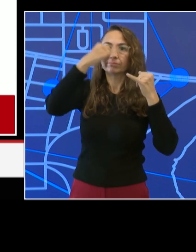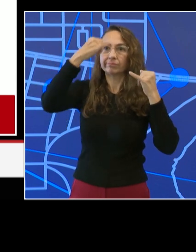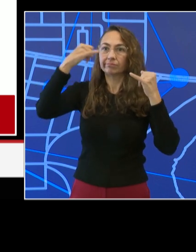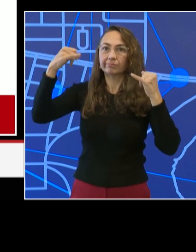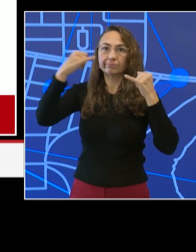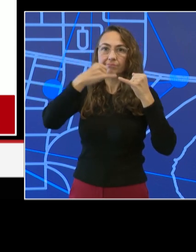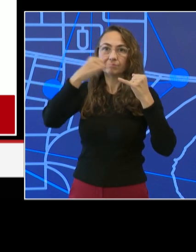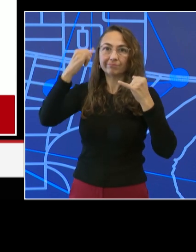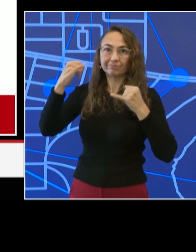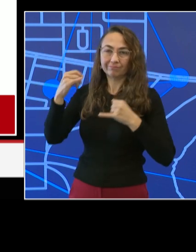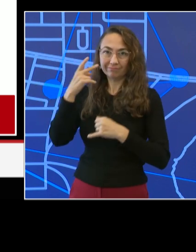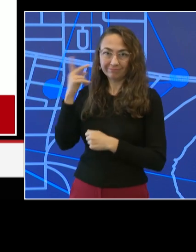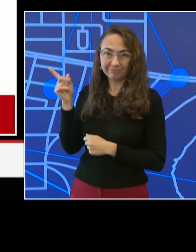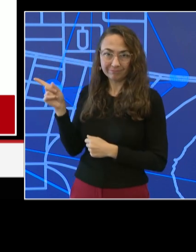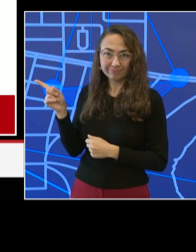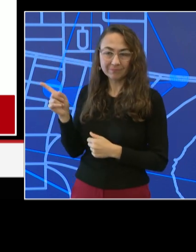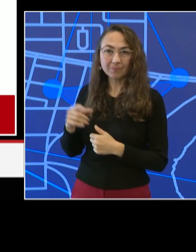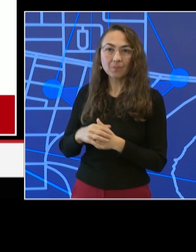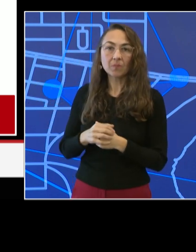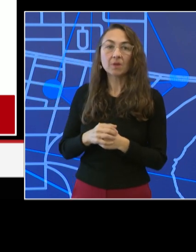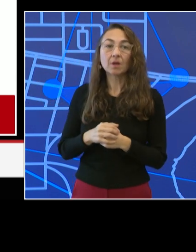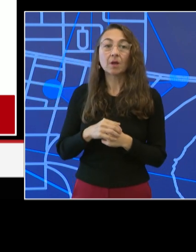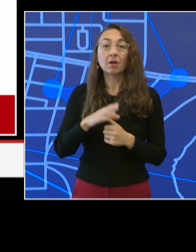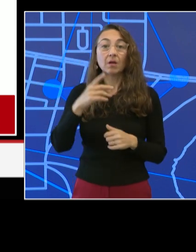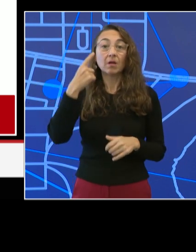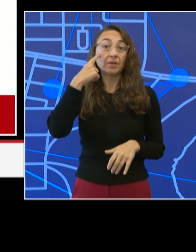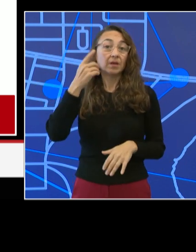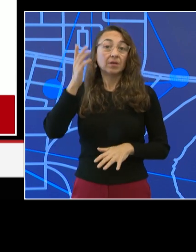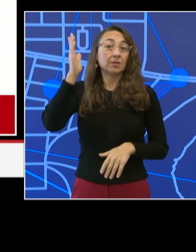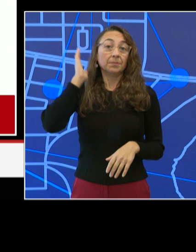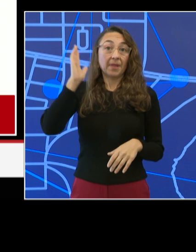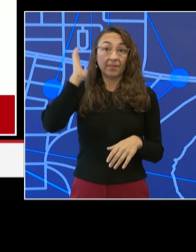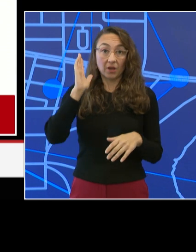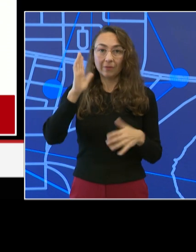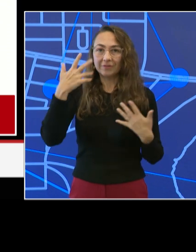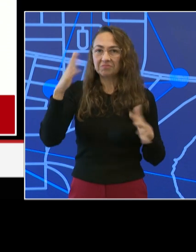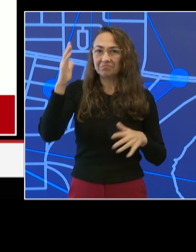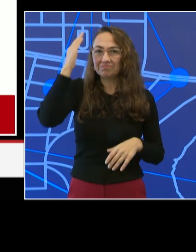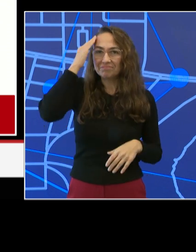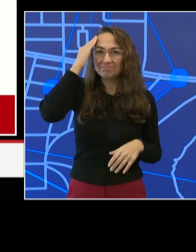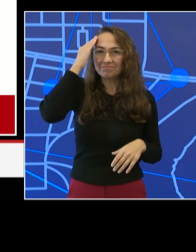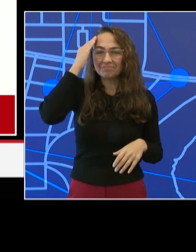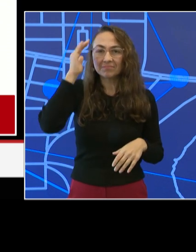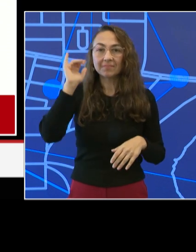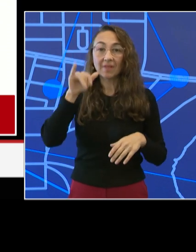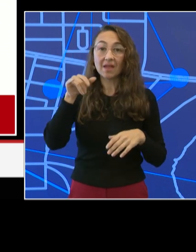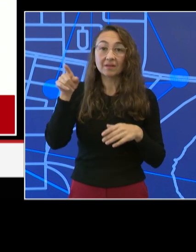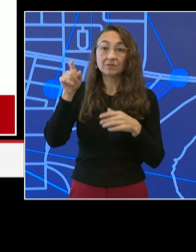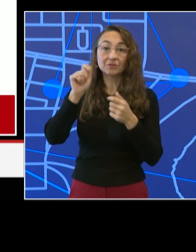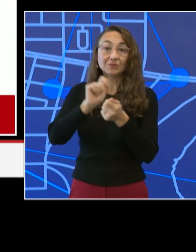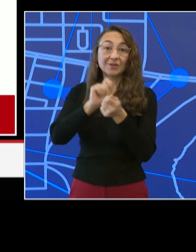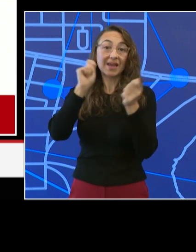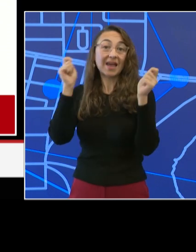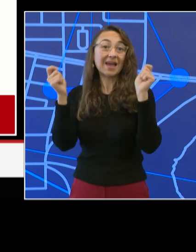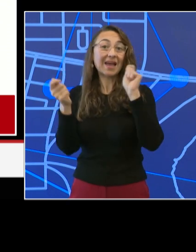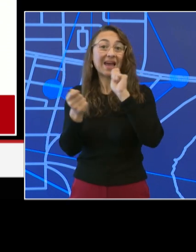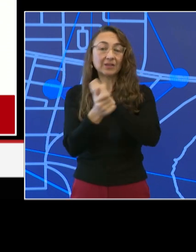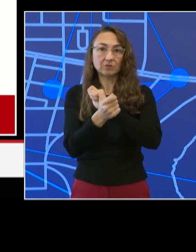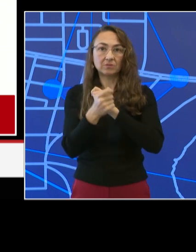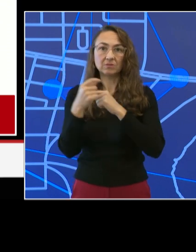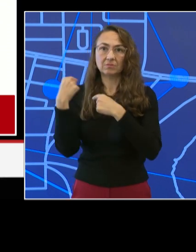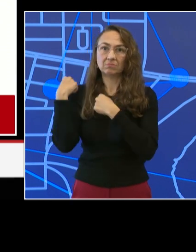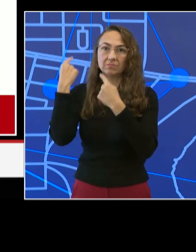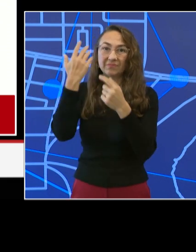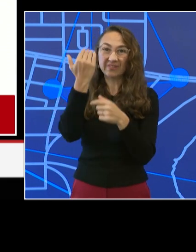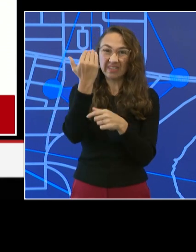knew then that changes had been made to the ecosystem over a 15-year period of time that were having a